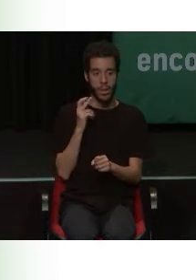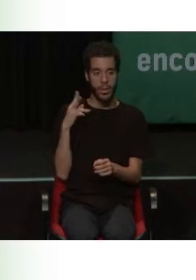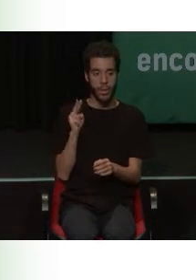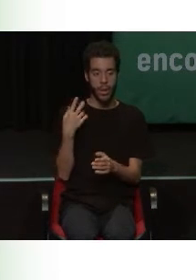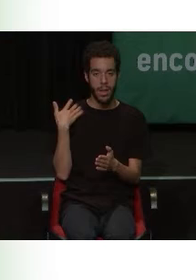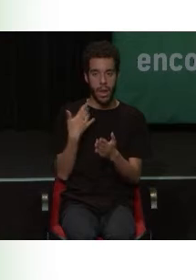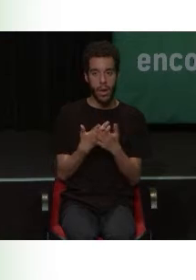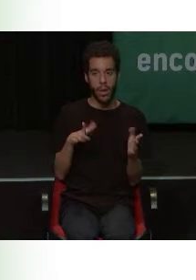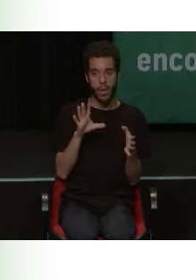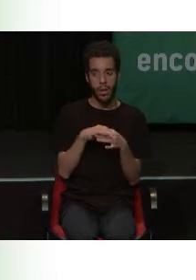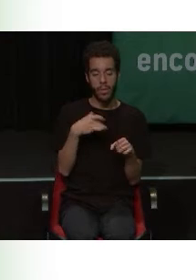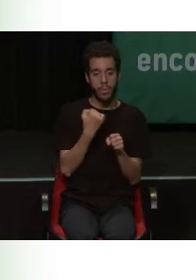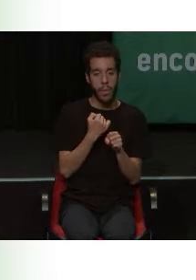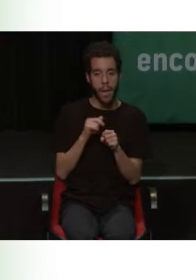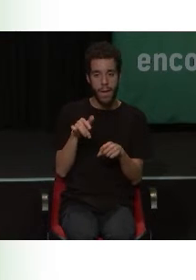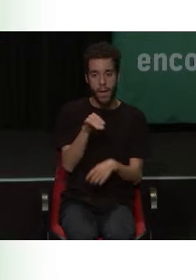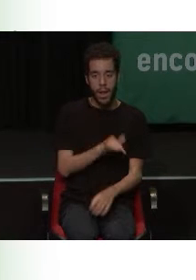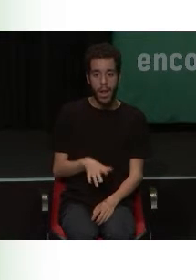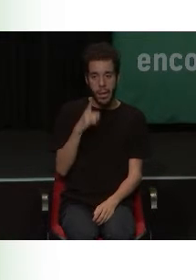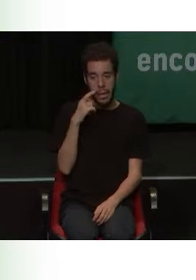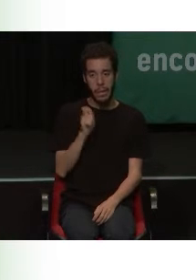Institute Gulbenkian Sciences, like many